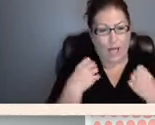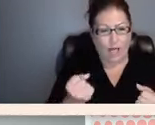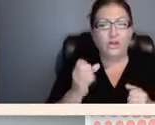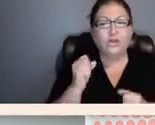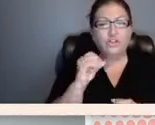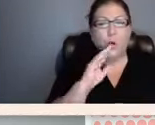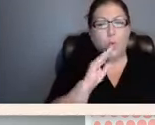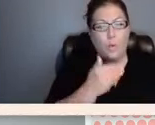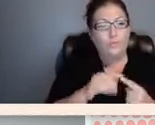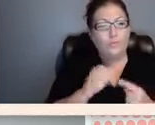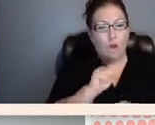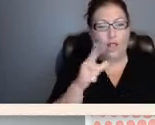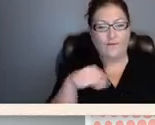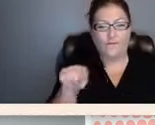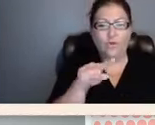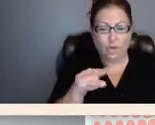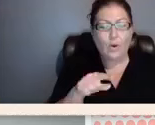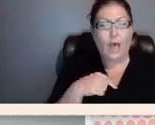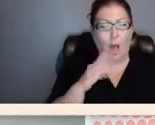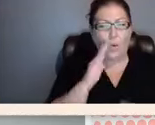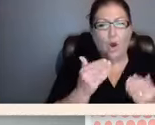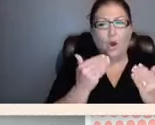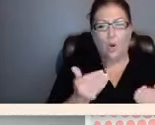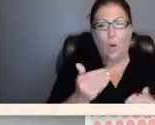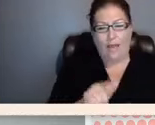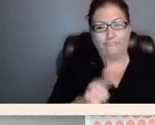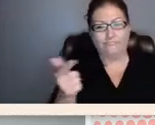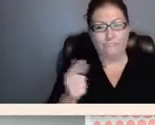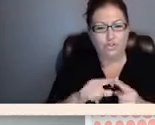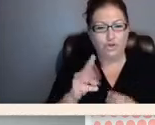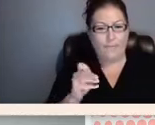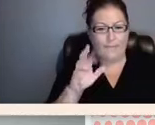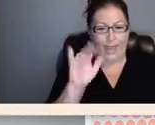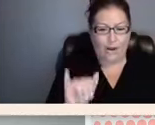And with that, I'll go ahead and hand it over to Mary.